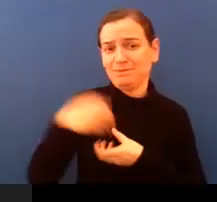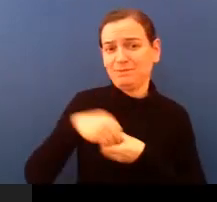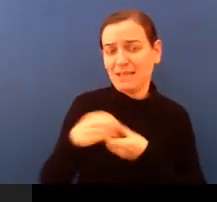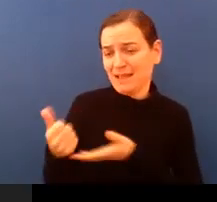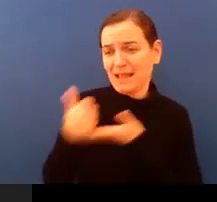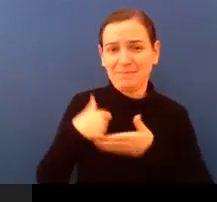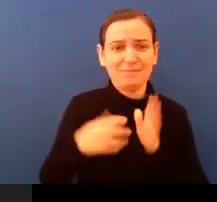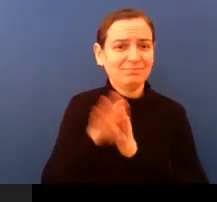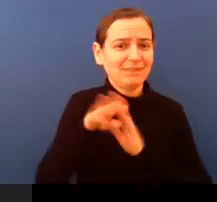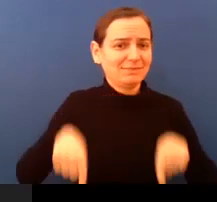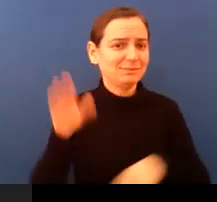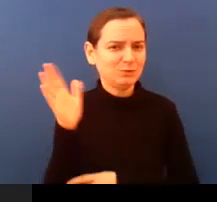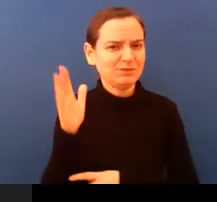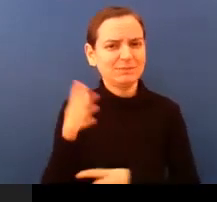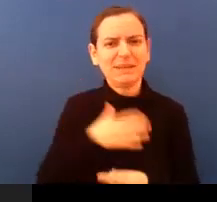Cindy Curran,